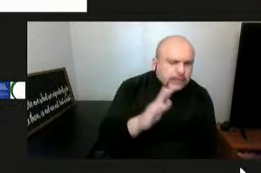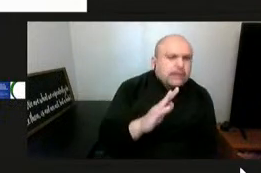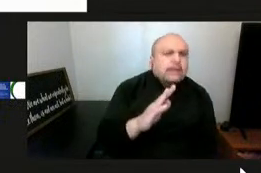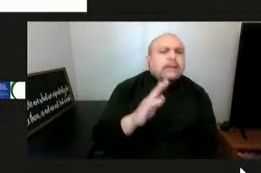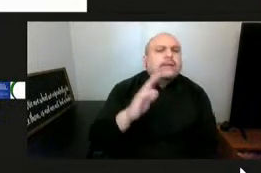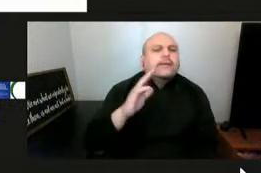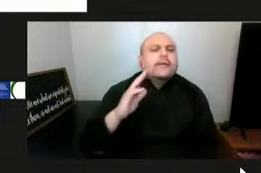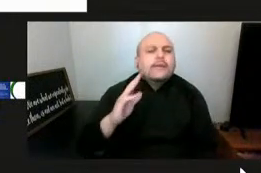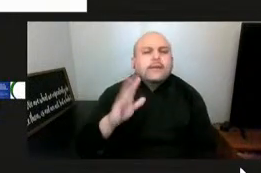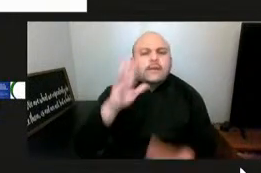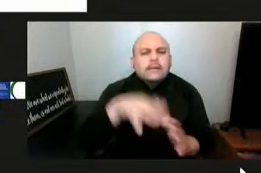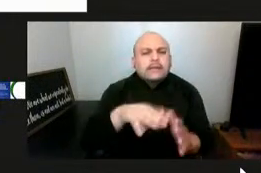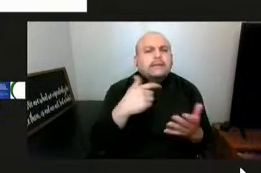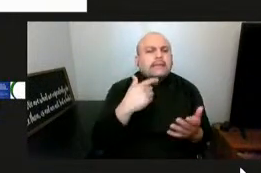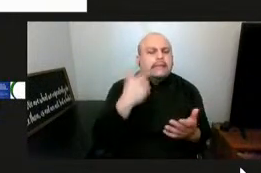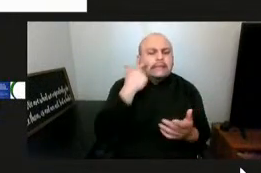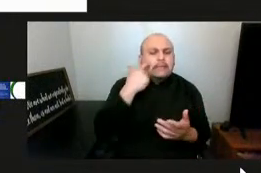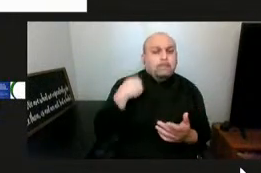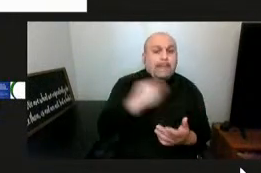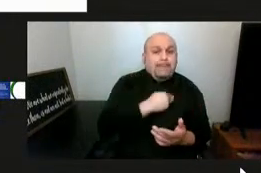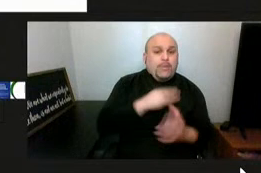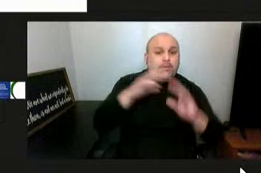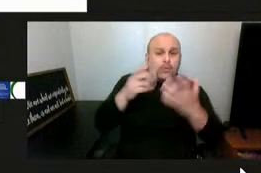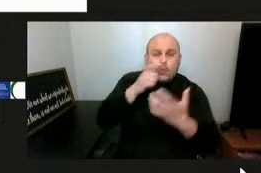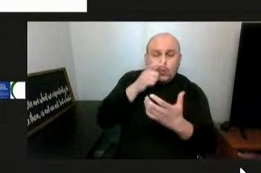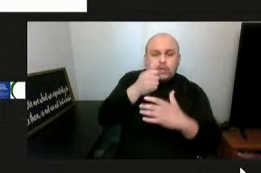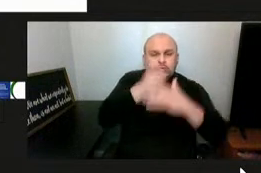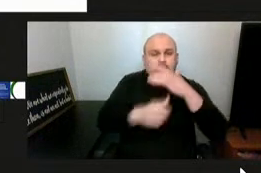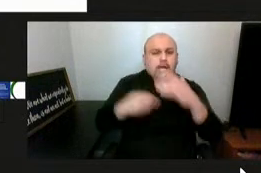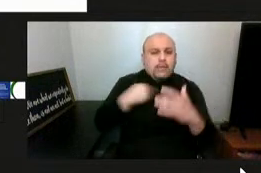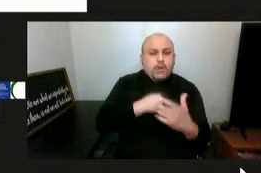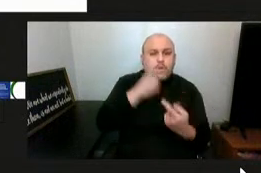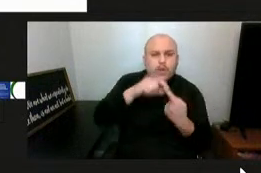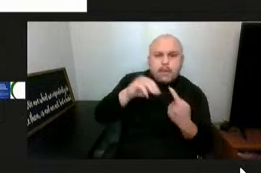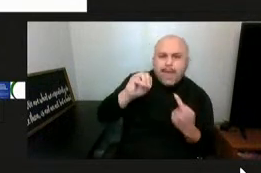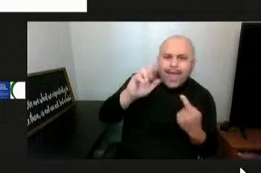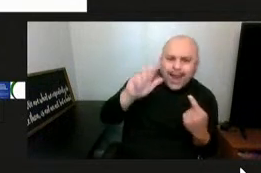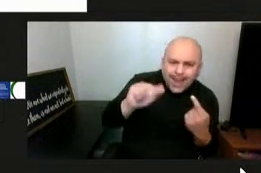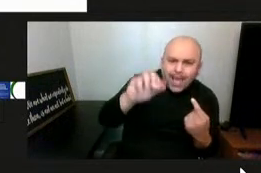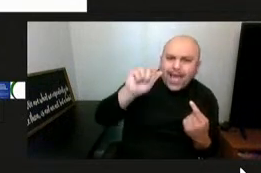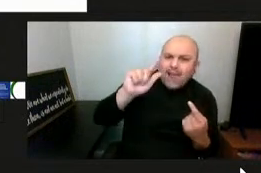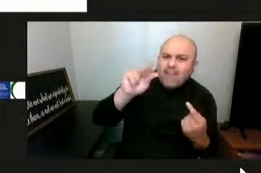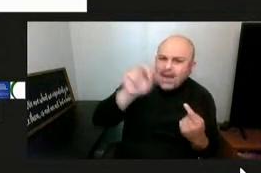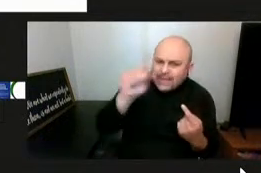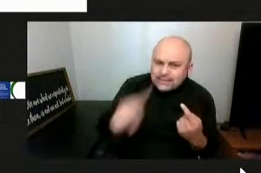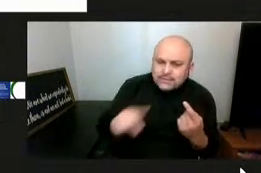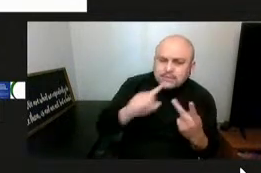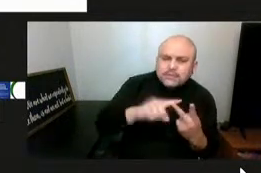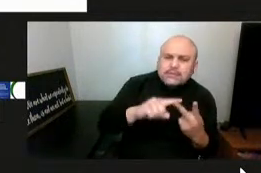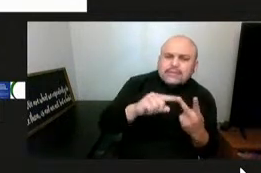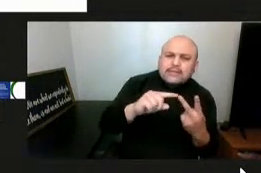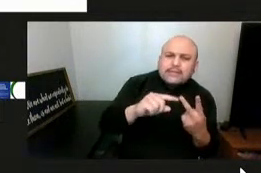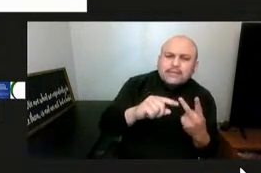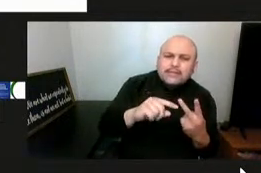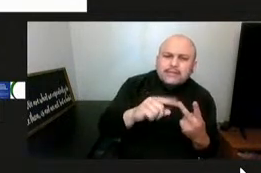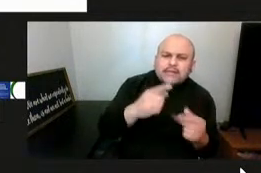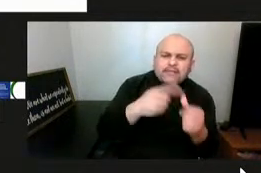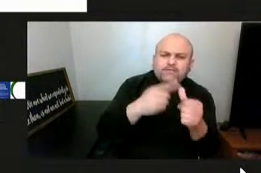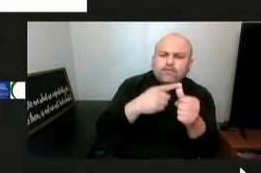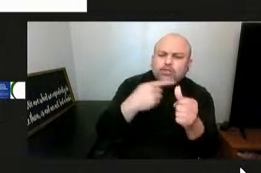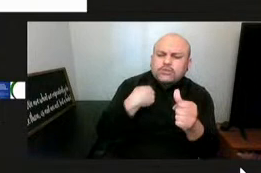So the members of the subcommittee are Mayra Alvarez. Let me first go